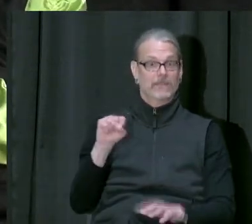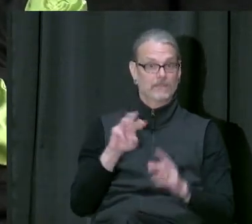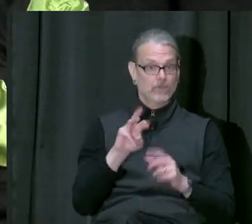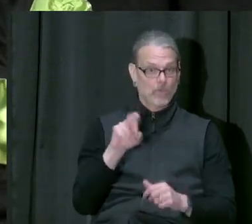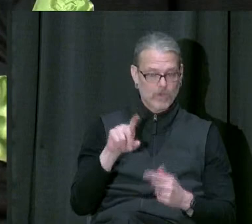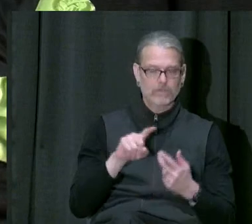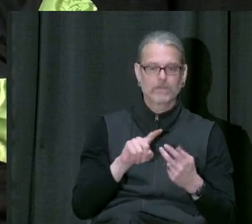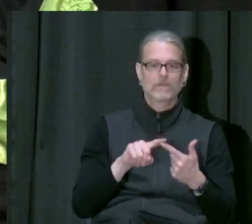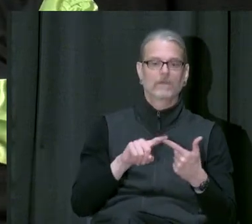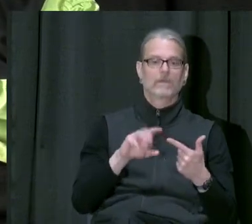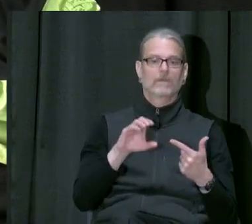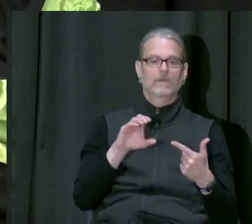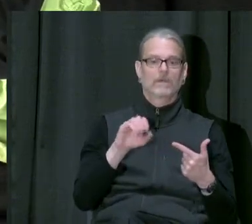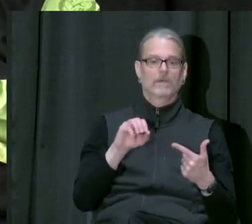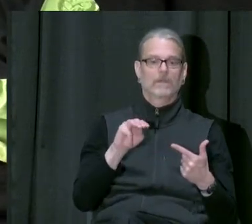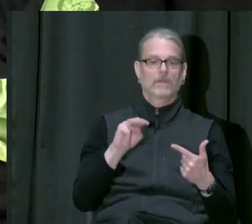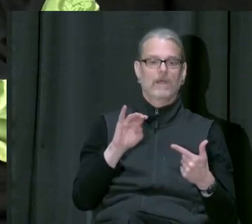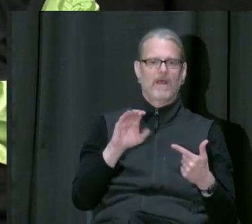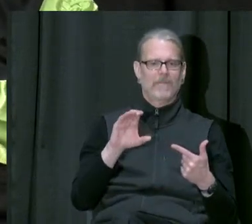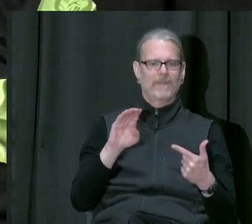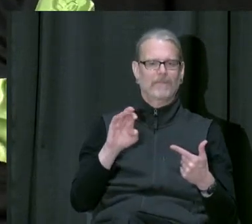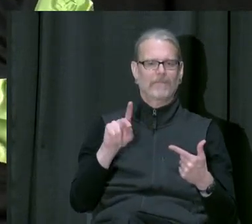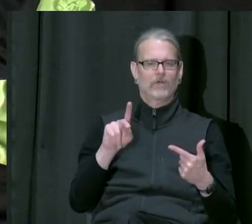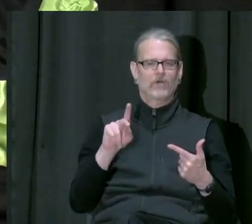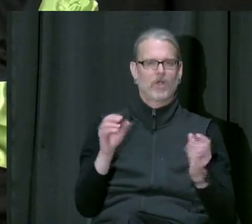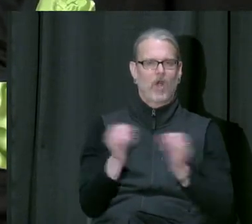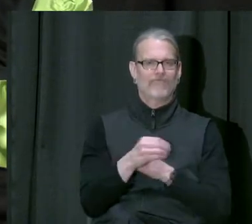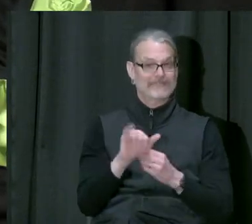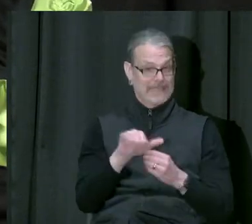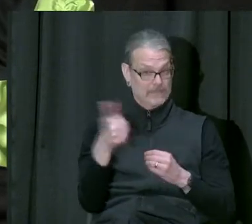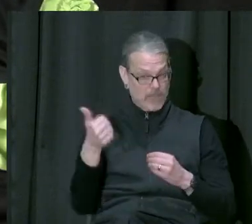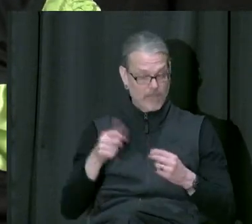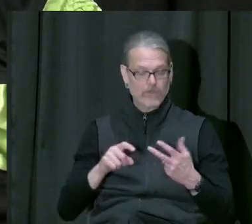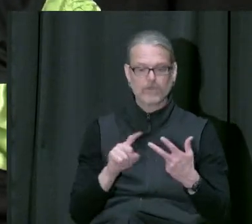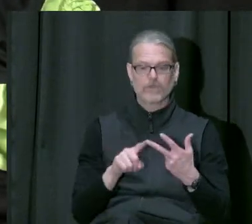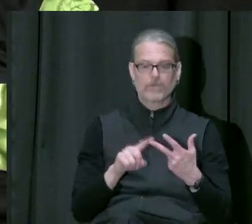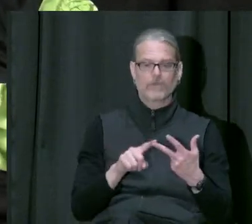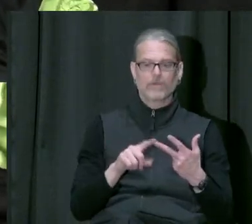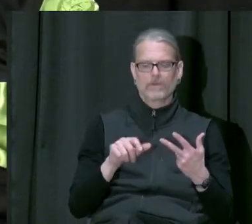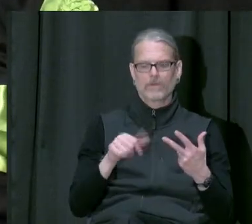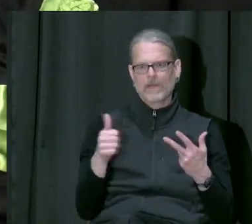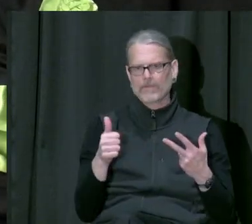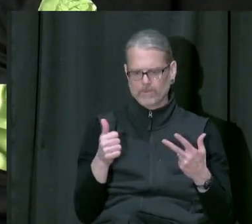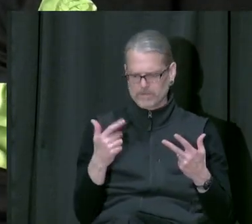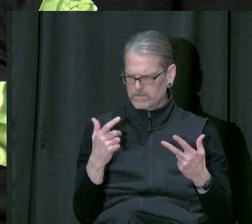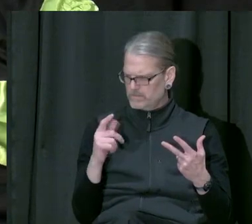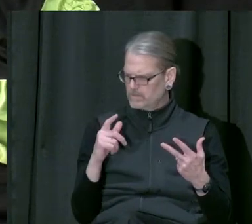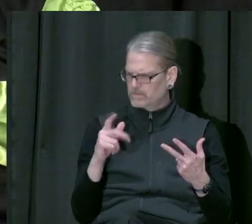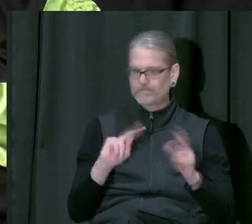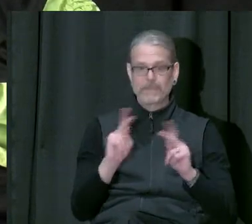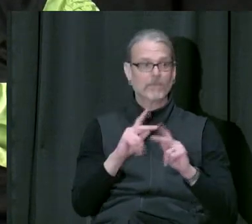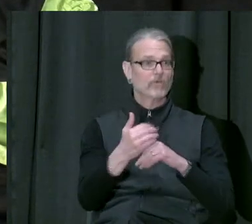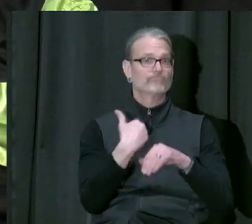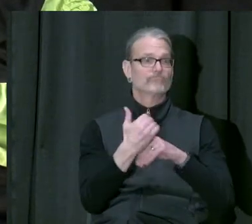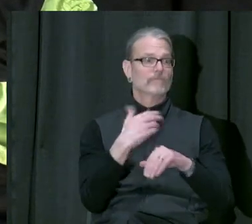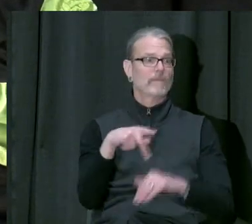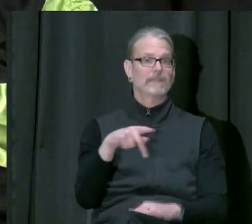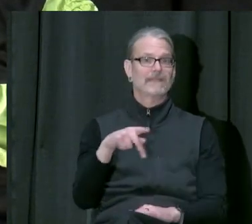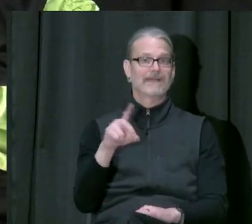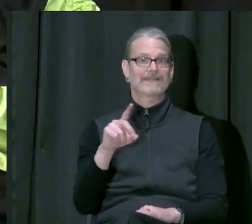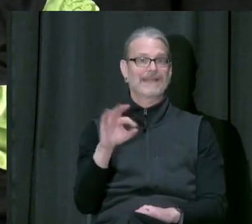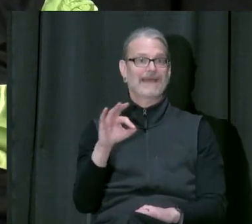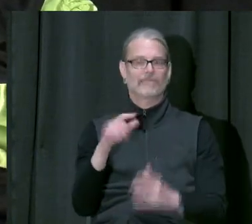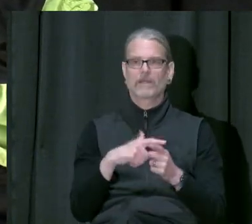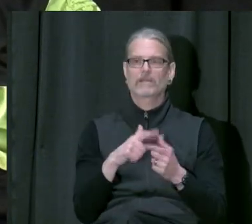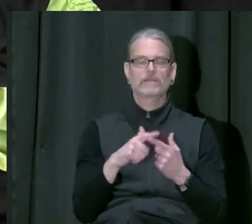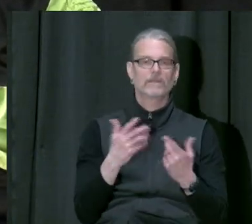Office is another. And then if you're at the end of this process where everybody's giving you PDFs, then there's programs like